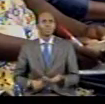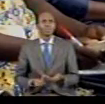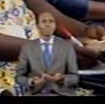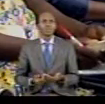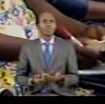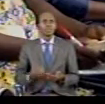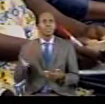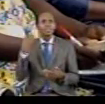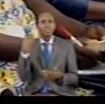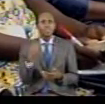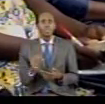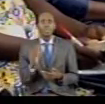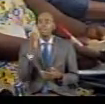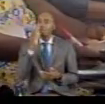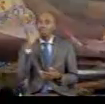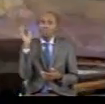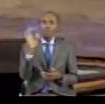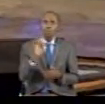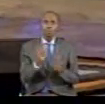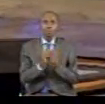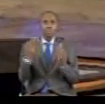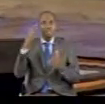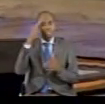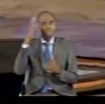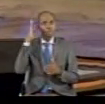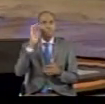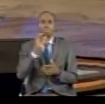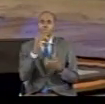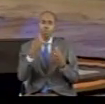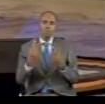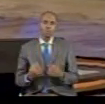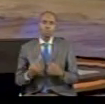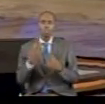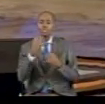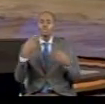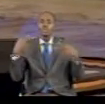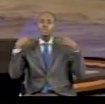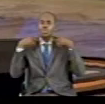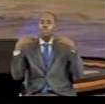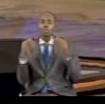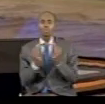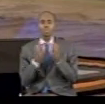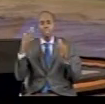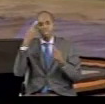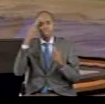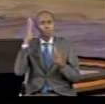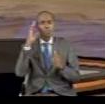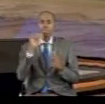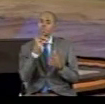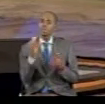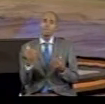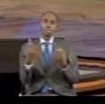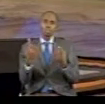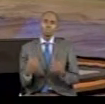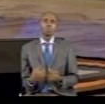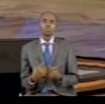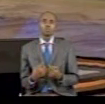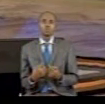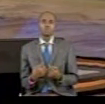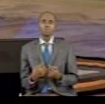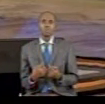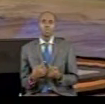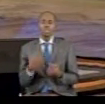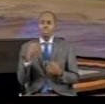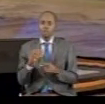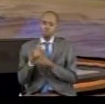causeless shall not come. The yoke causeless shall not come. The